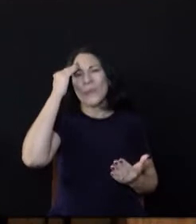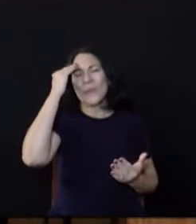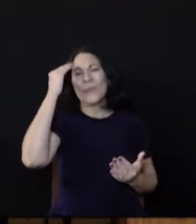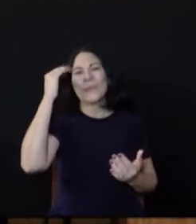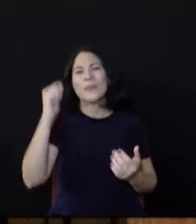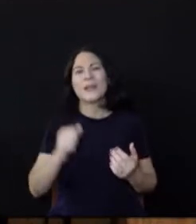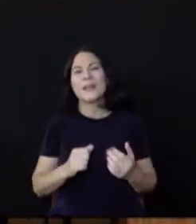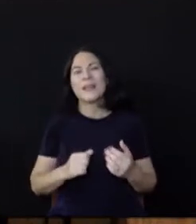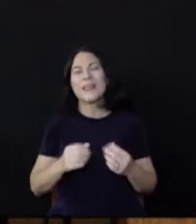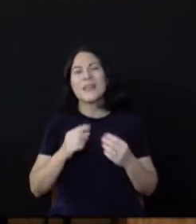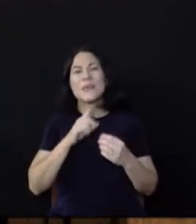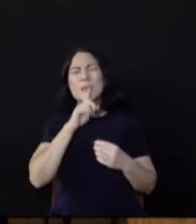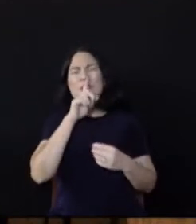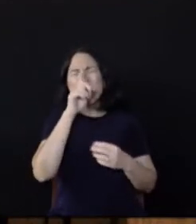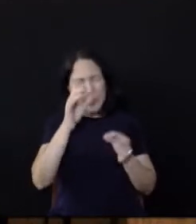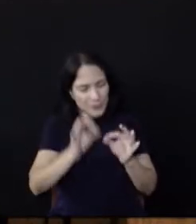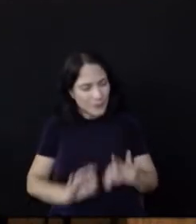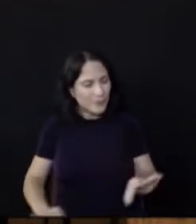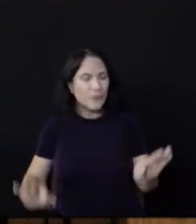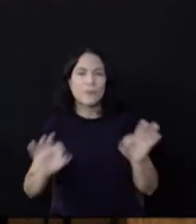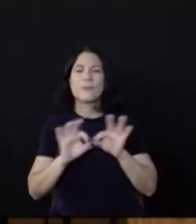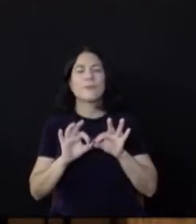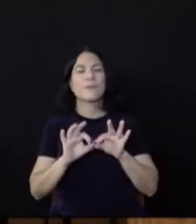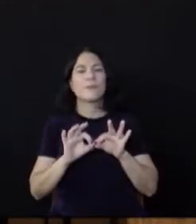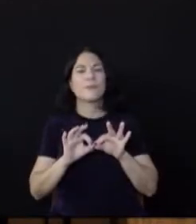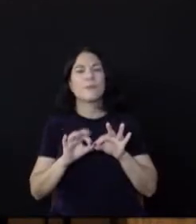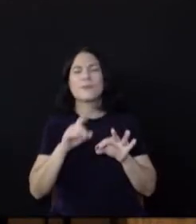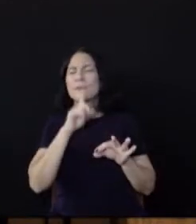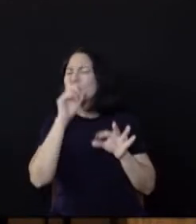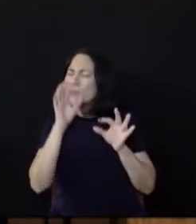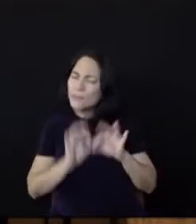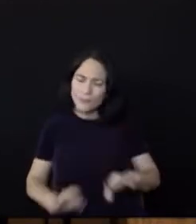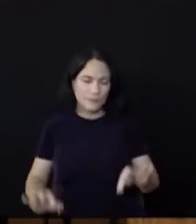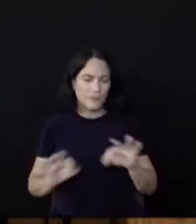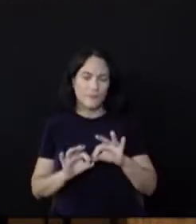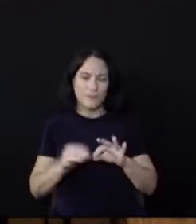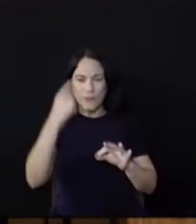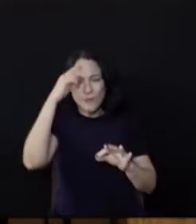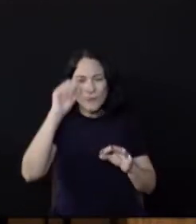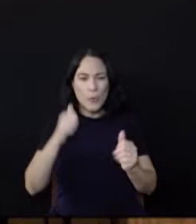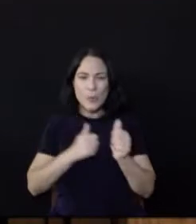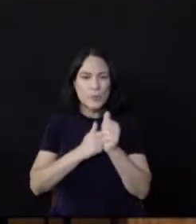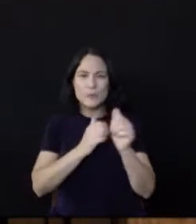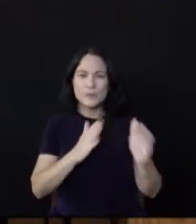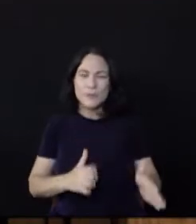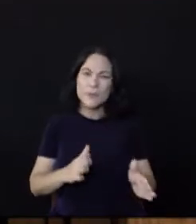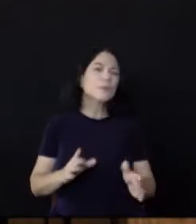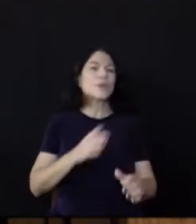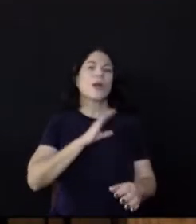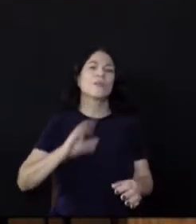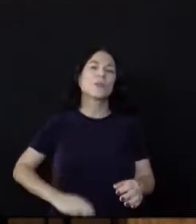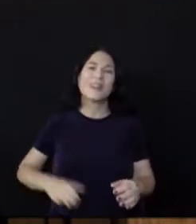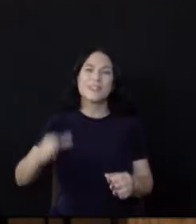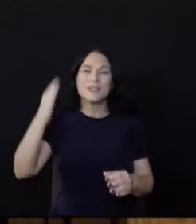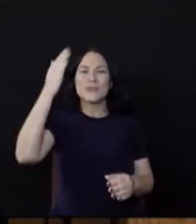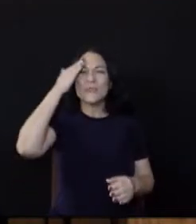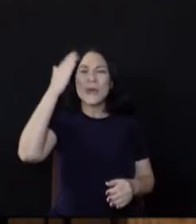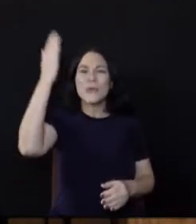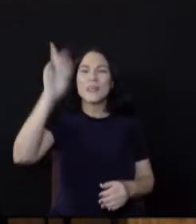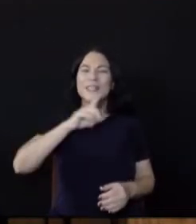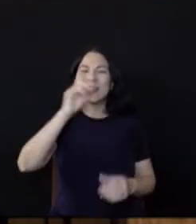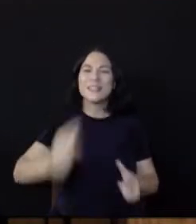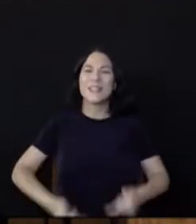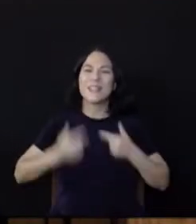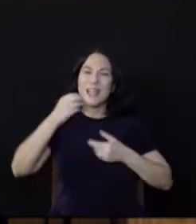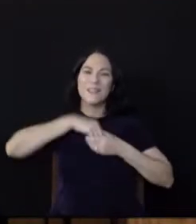And it is essential, truly essential, for a disciple of Christ to know that he is alive in our hearts,